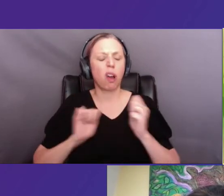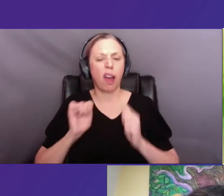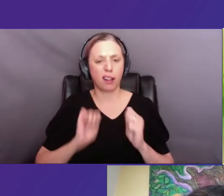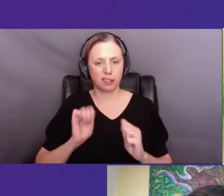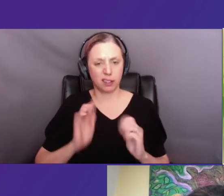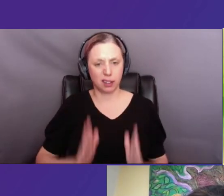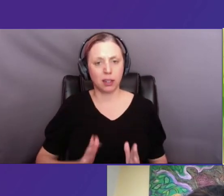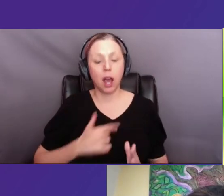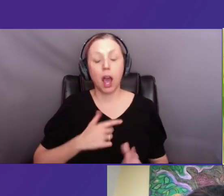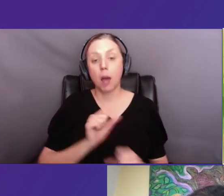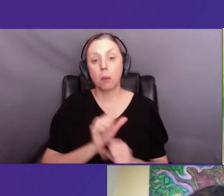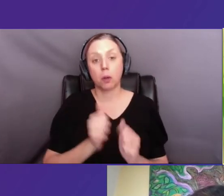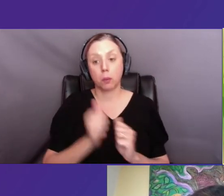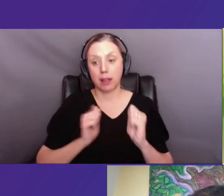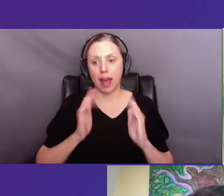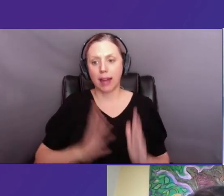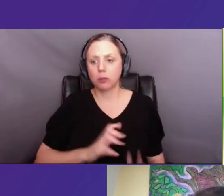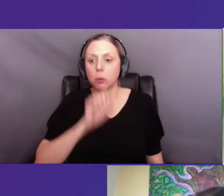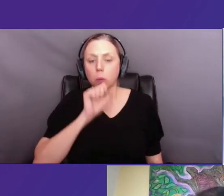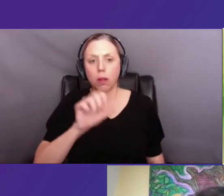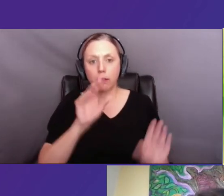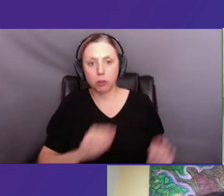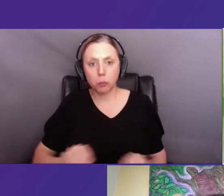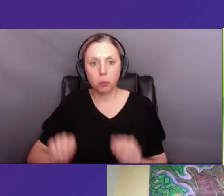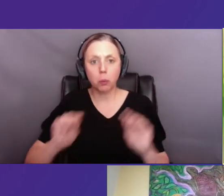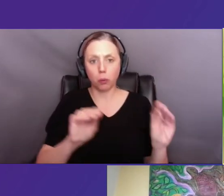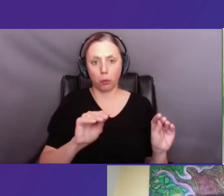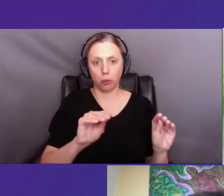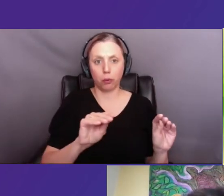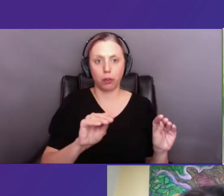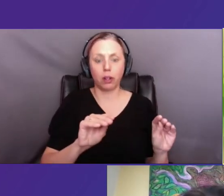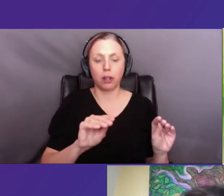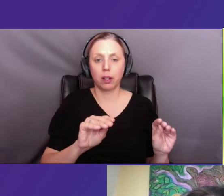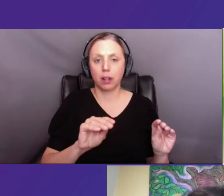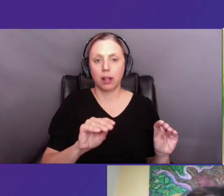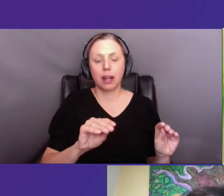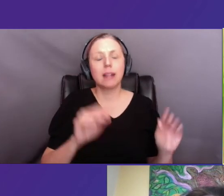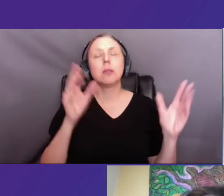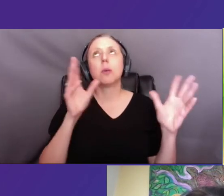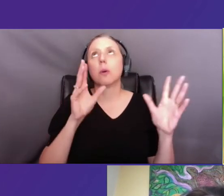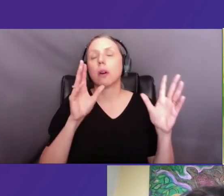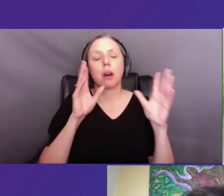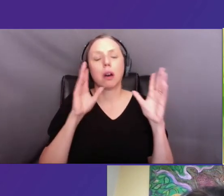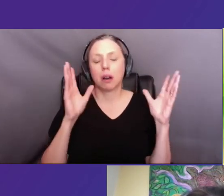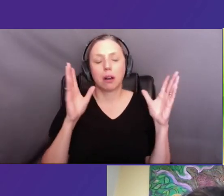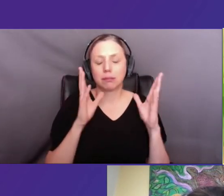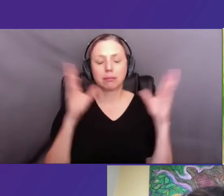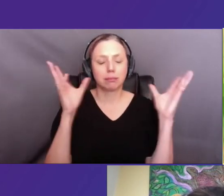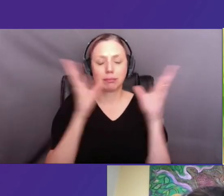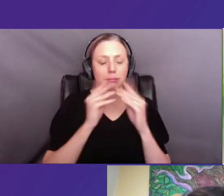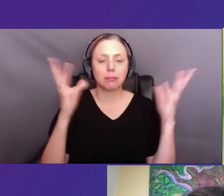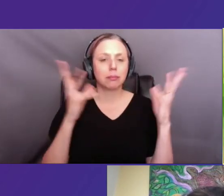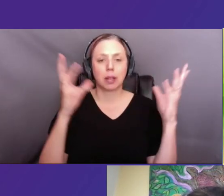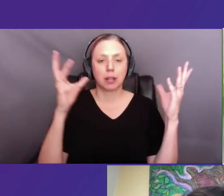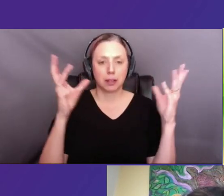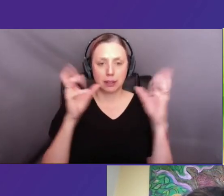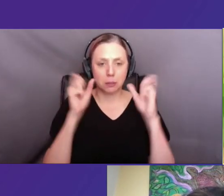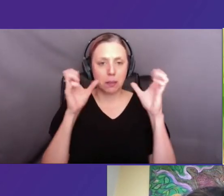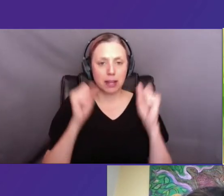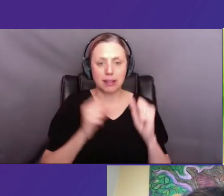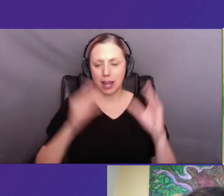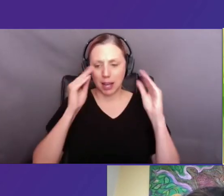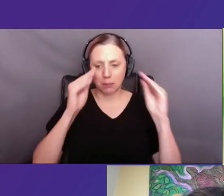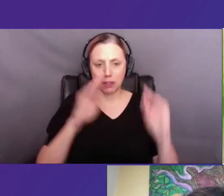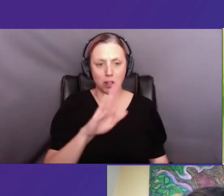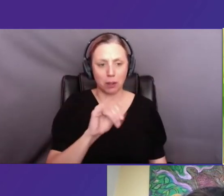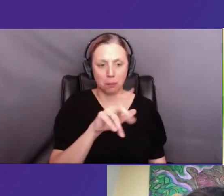who love to move. I mean, it's just so wonderful. So I'm teaching my ballet and my Pilates,